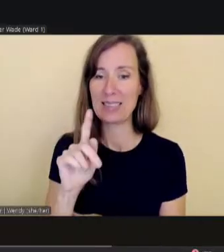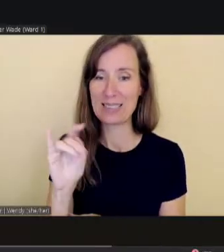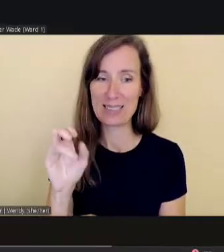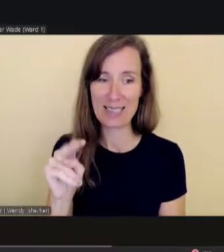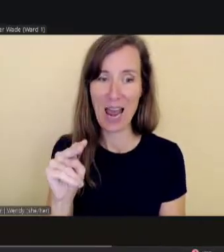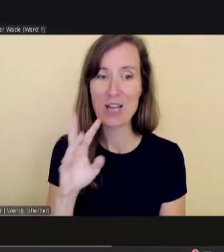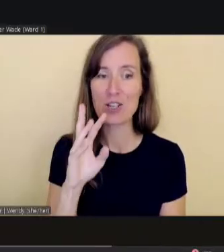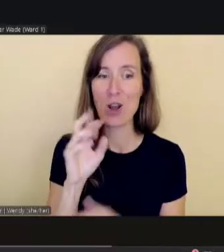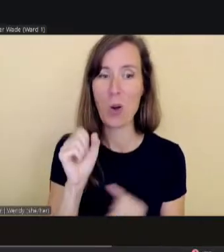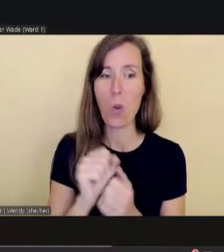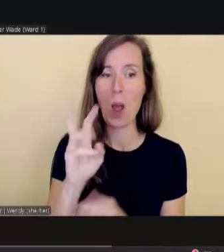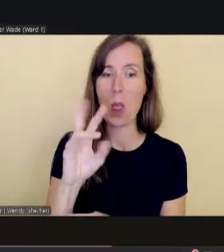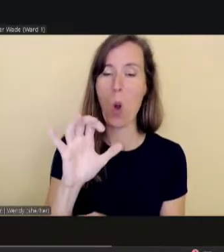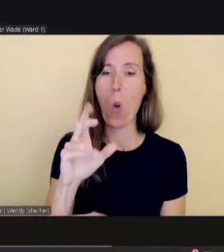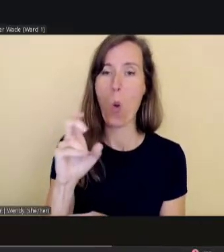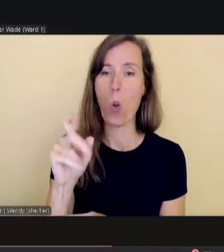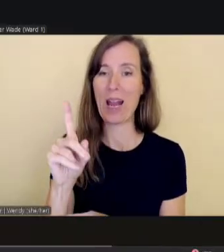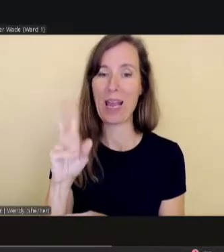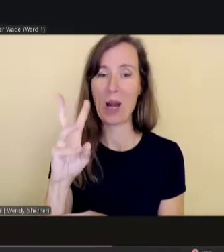was outstanding.